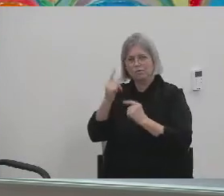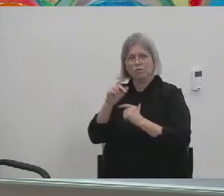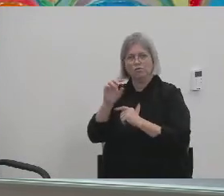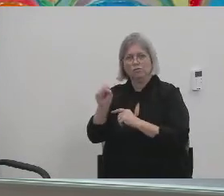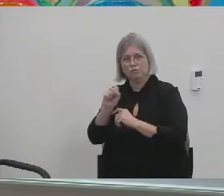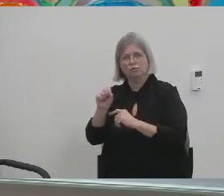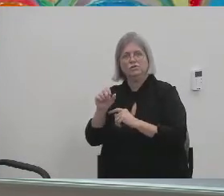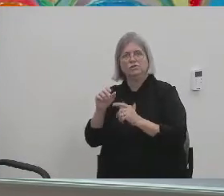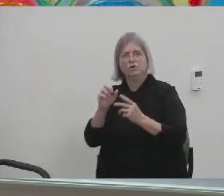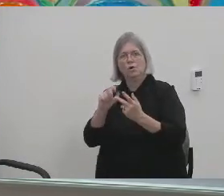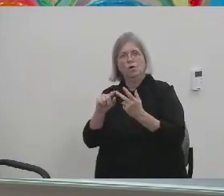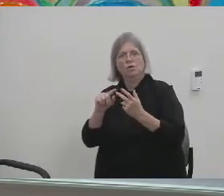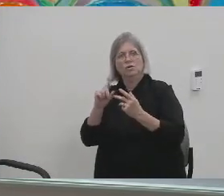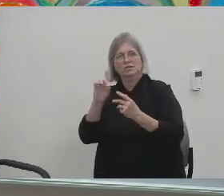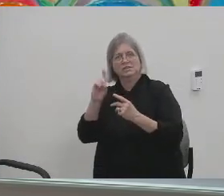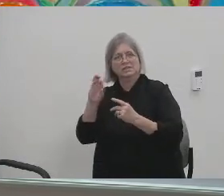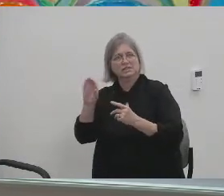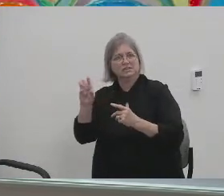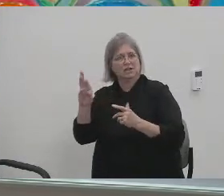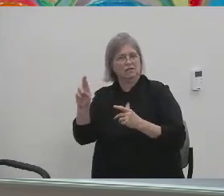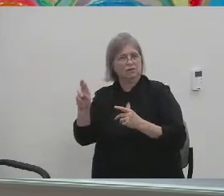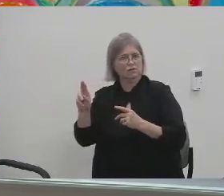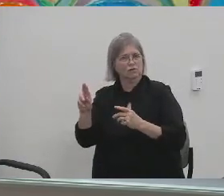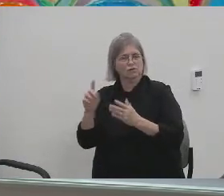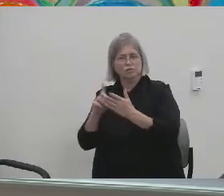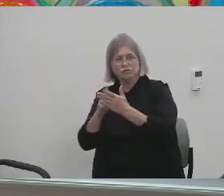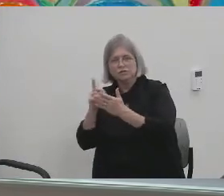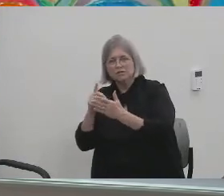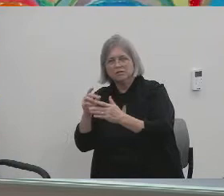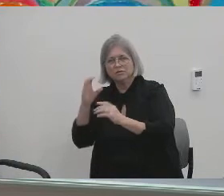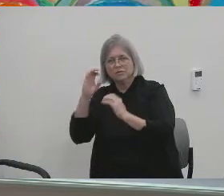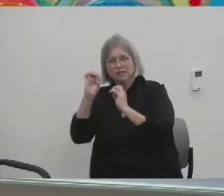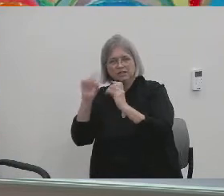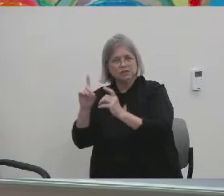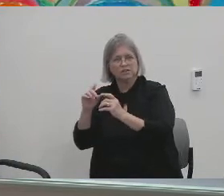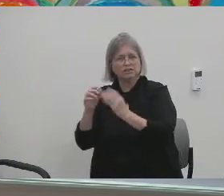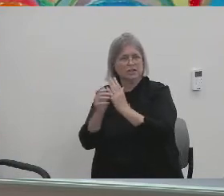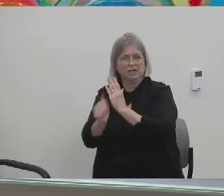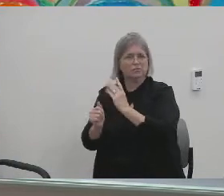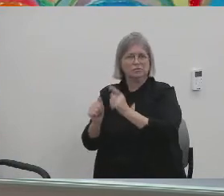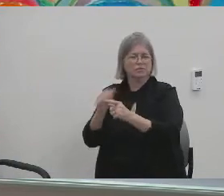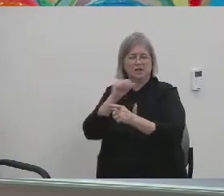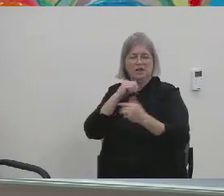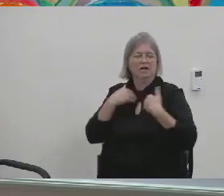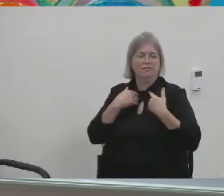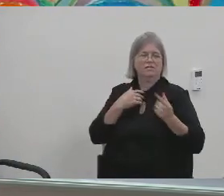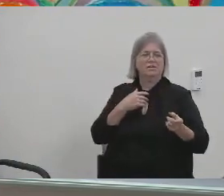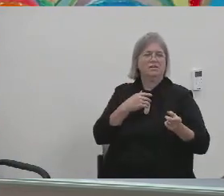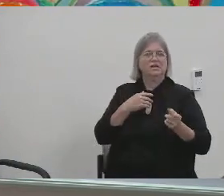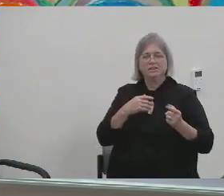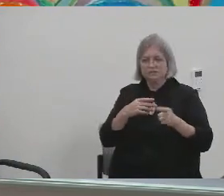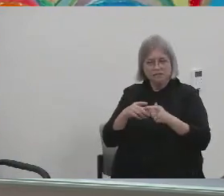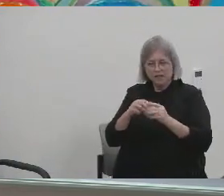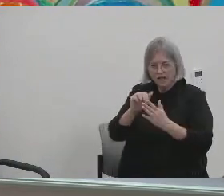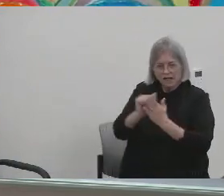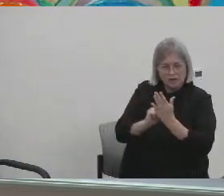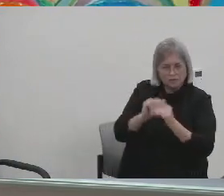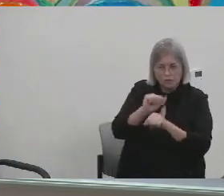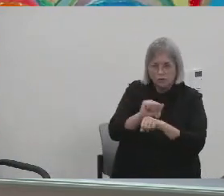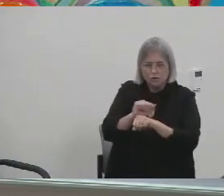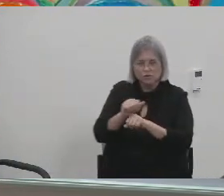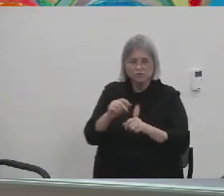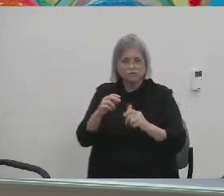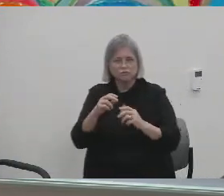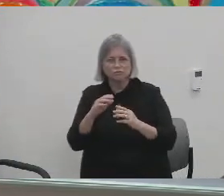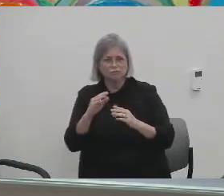Discovery Education experts. That's not, they can help us make sure things are working and accounts are working and find some troubleshooting through scripts